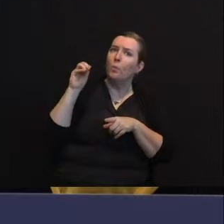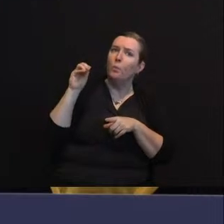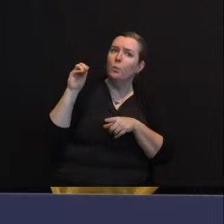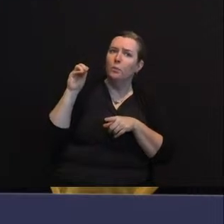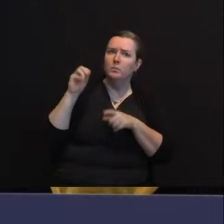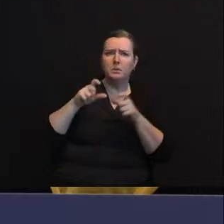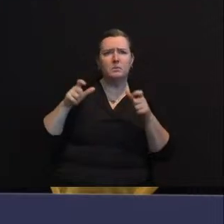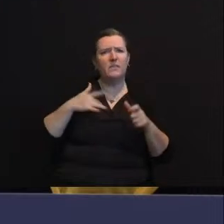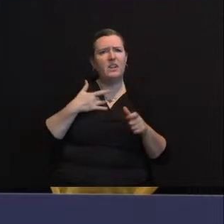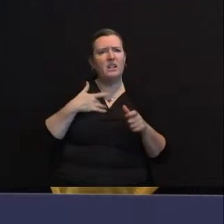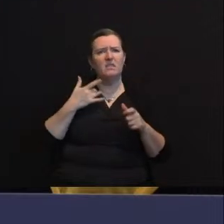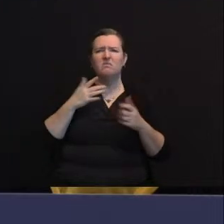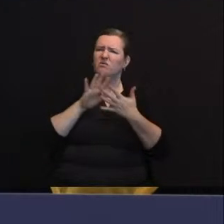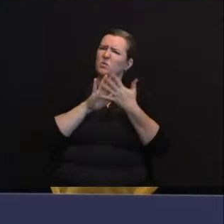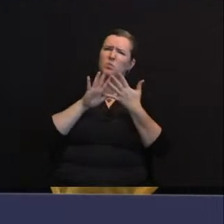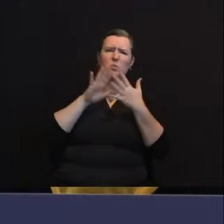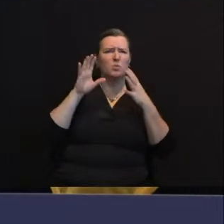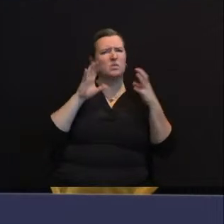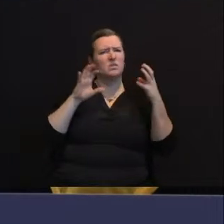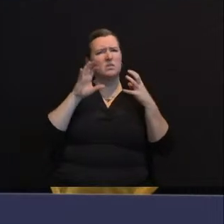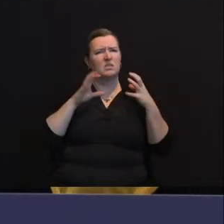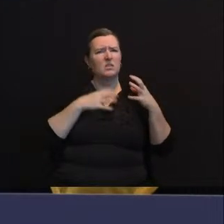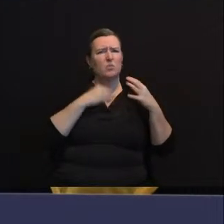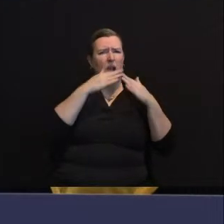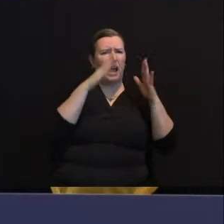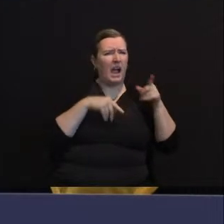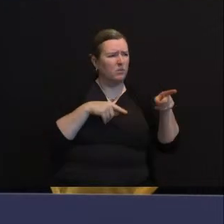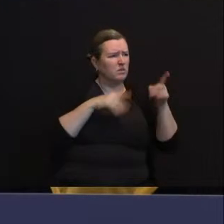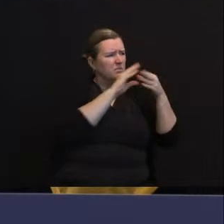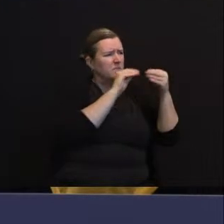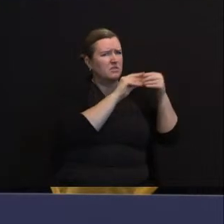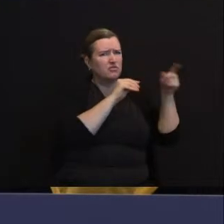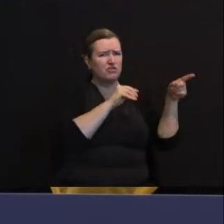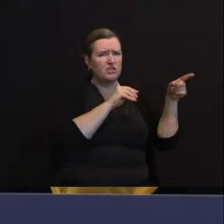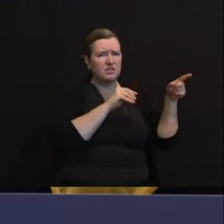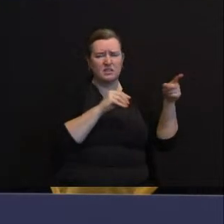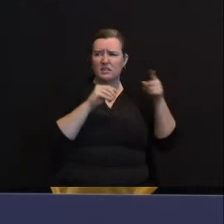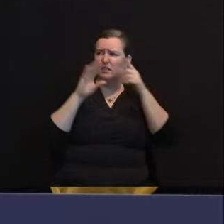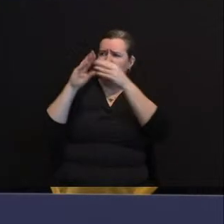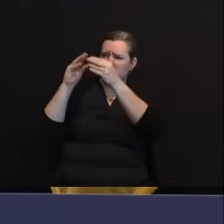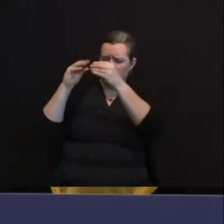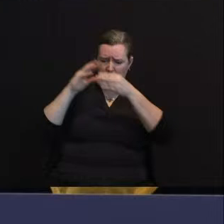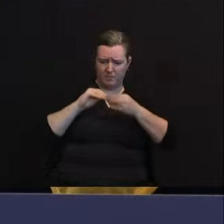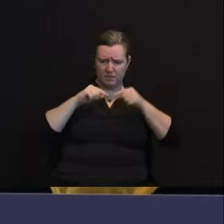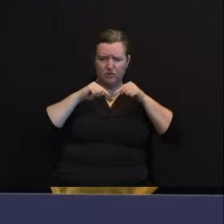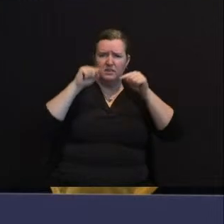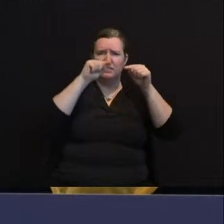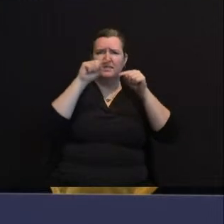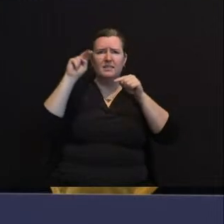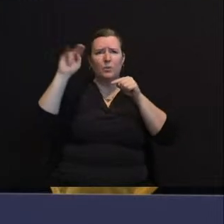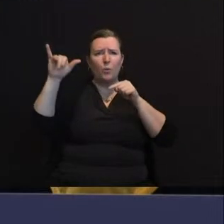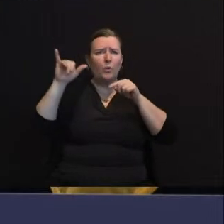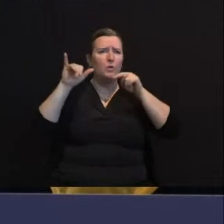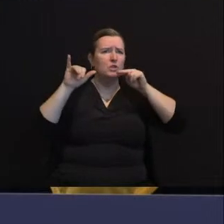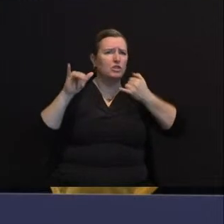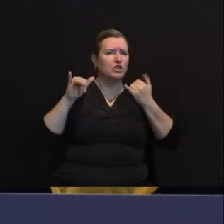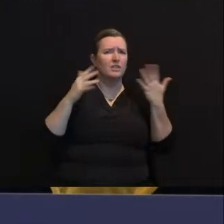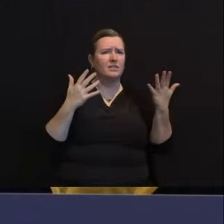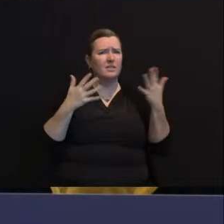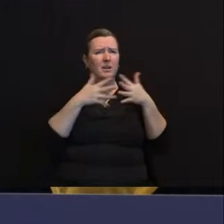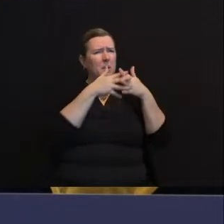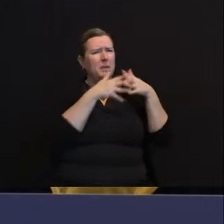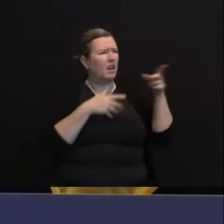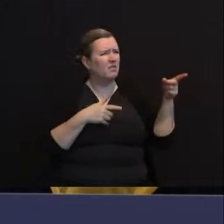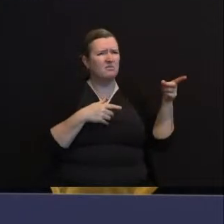New Jersey? And in polls, New Jerseyans have said they weren't all that familiar with you. Do you believe that's changed